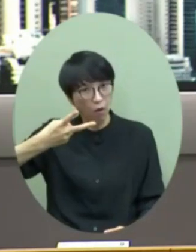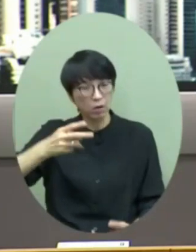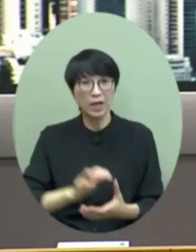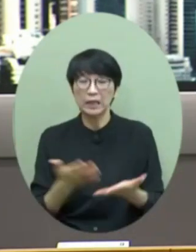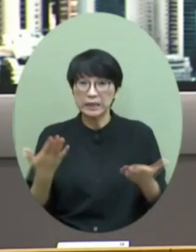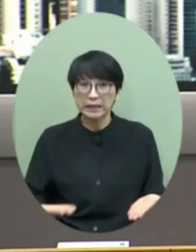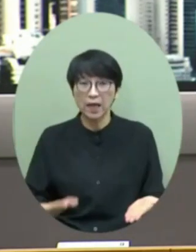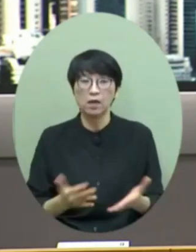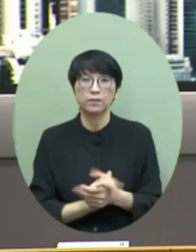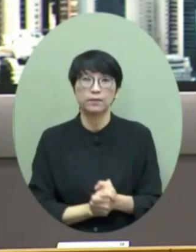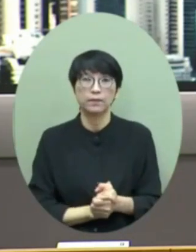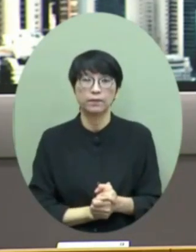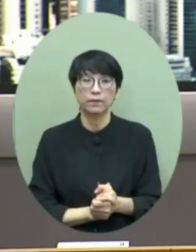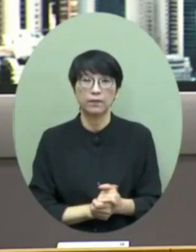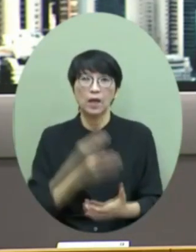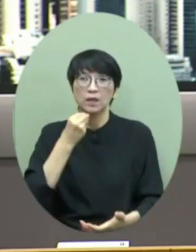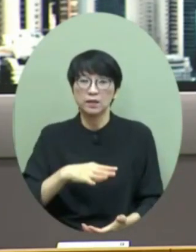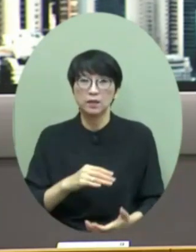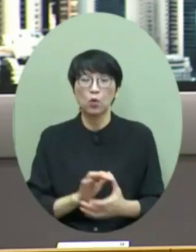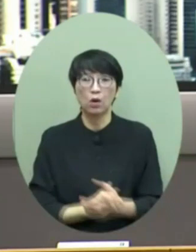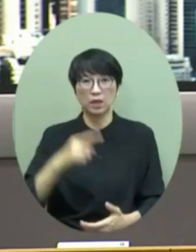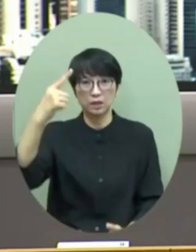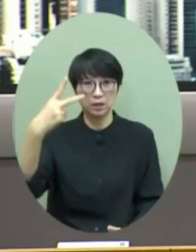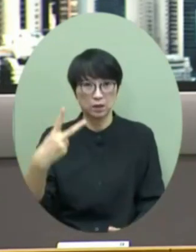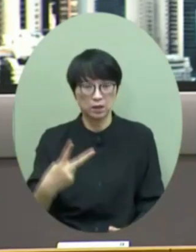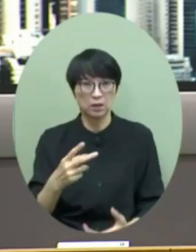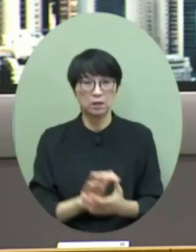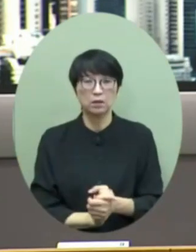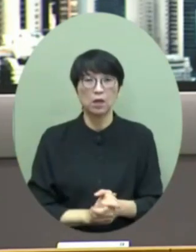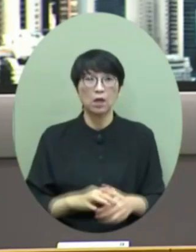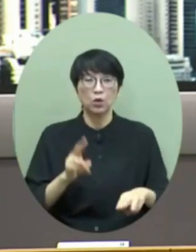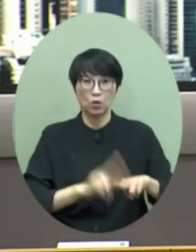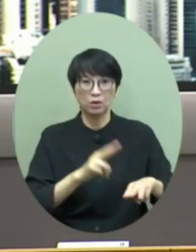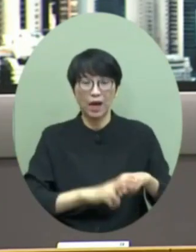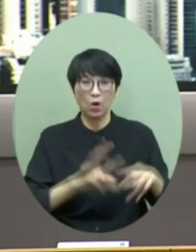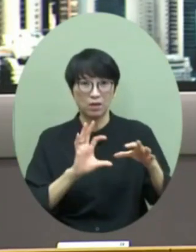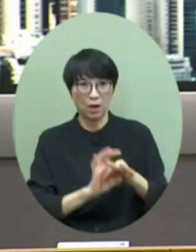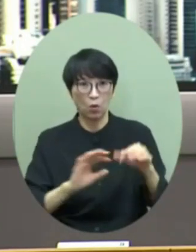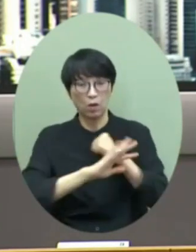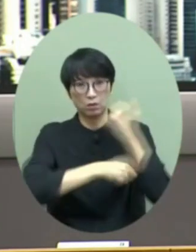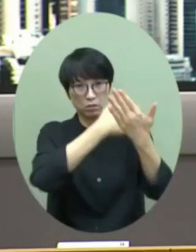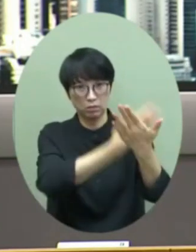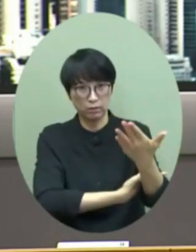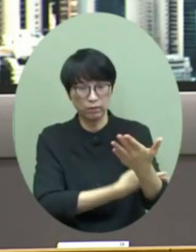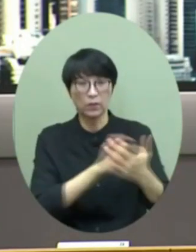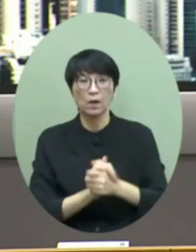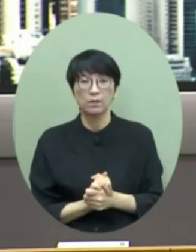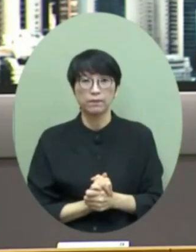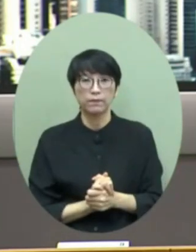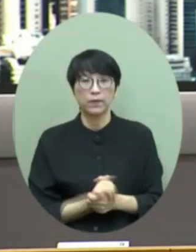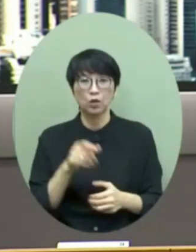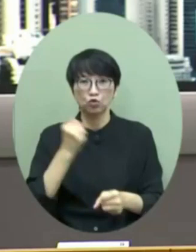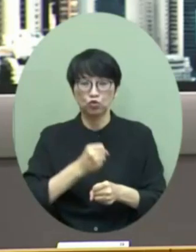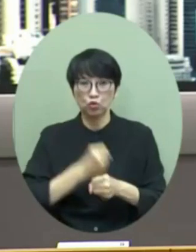there's something we don't do well, we try to improve that. And here we're talking about 2 pieces of